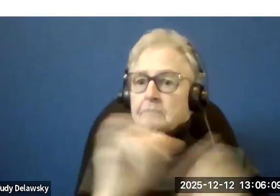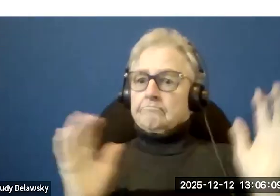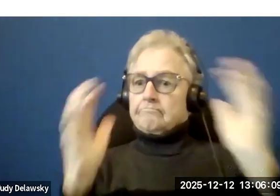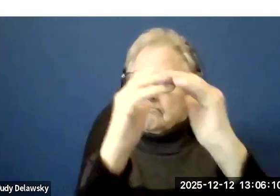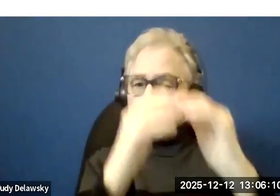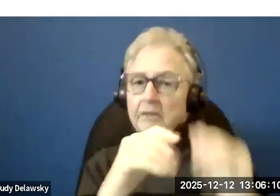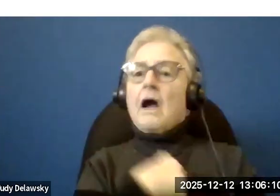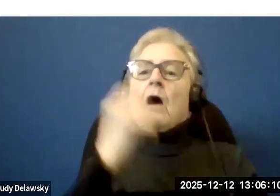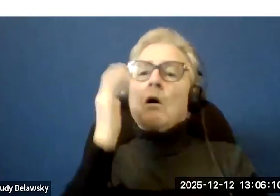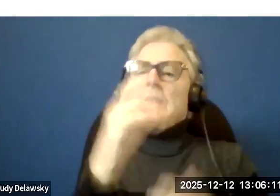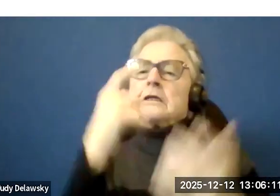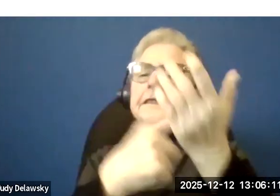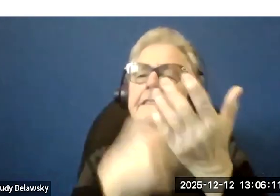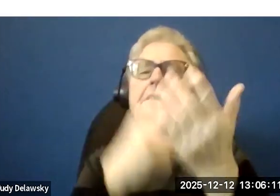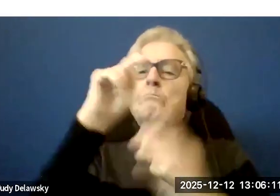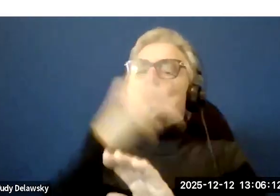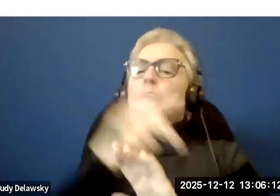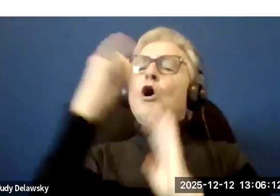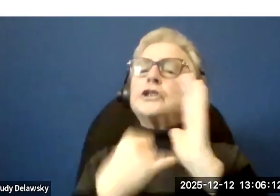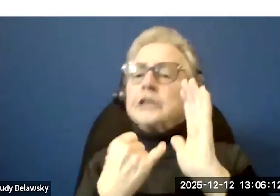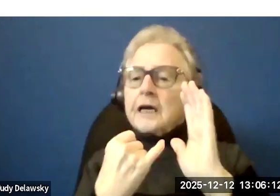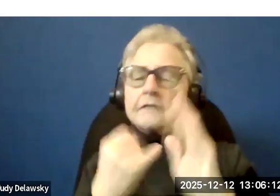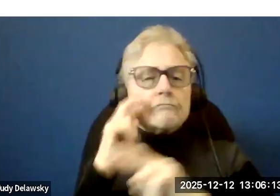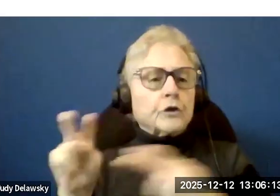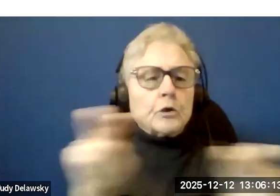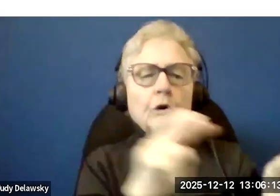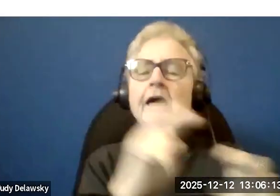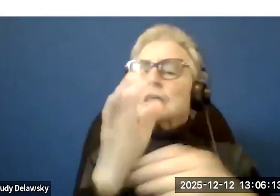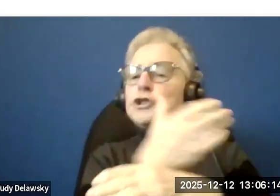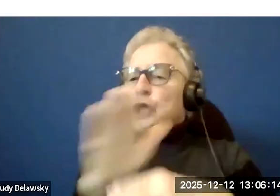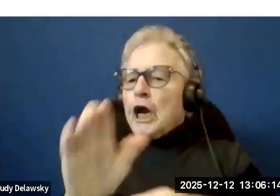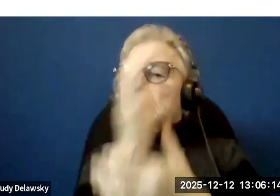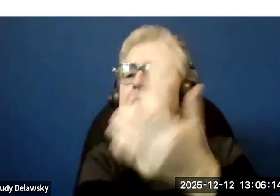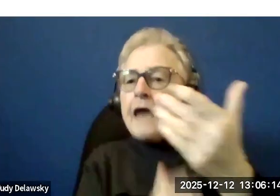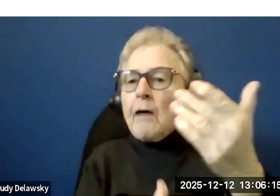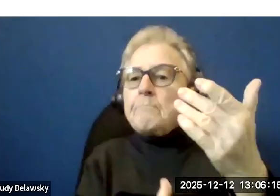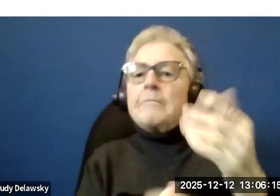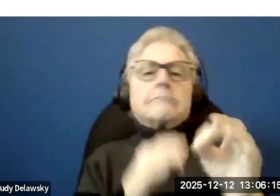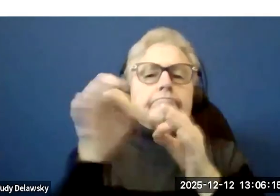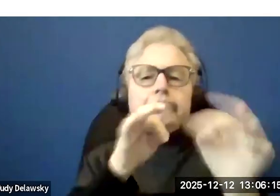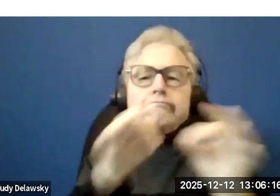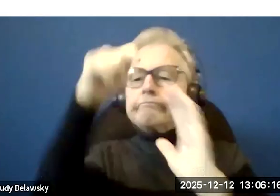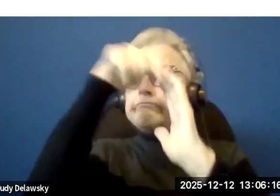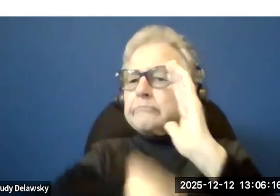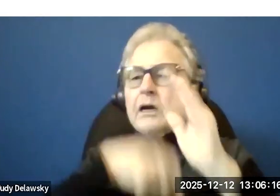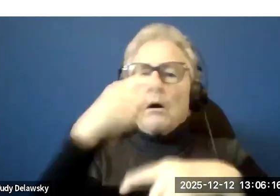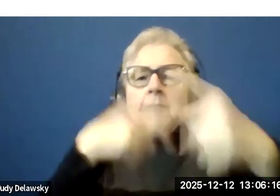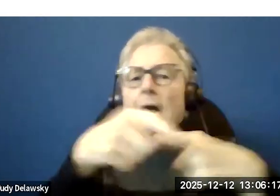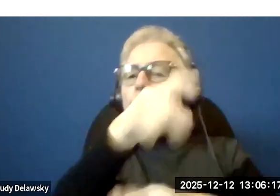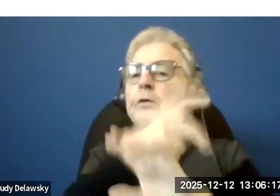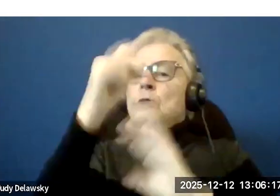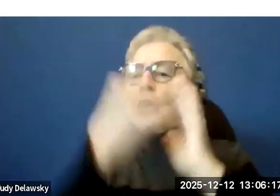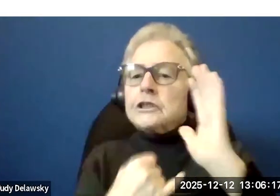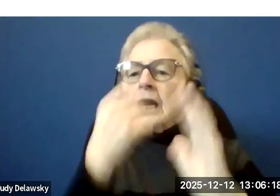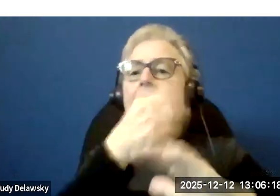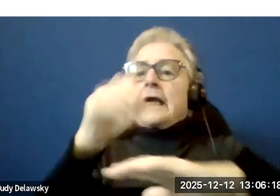bit of a project overview, and we're going to have our team share some of the details of the project. We'll talk about our advisory